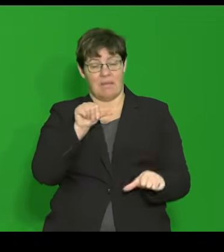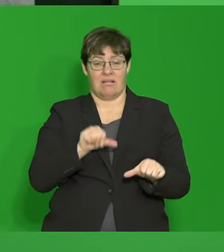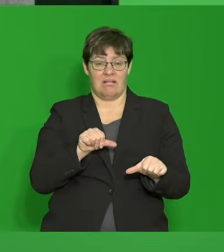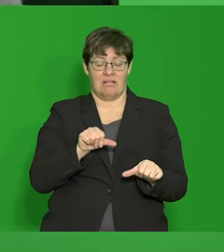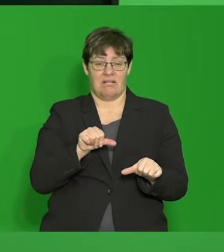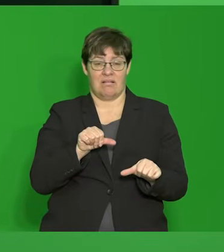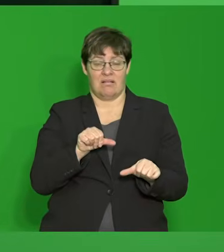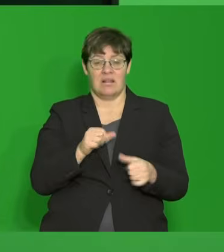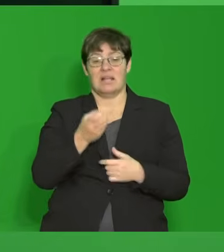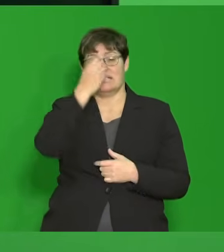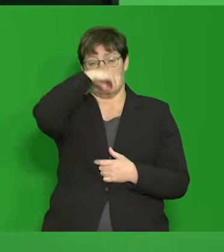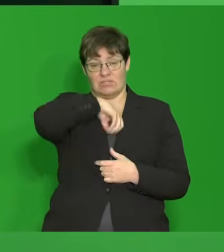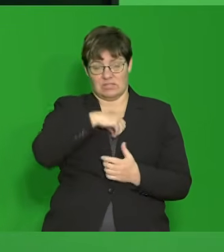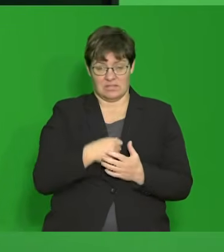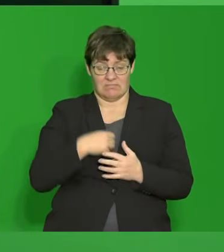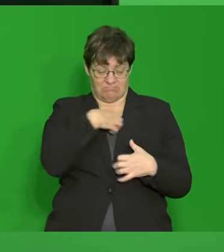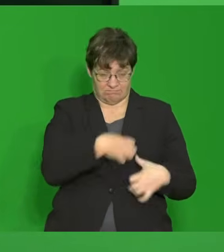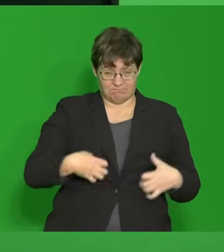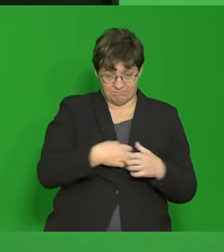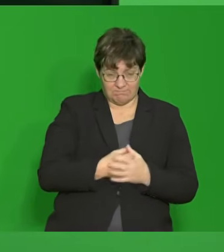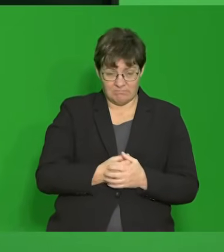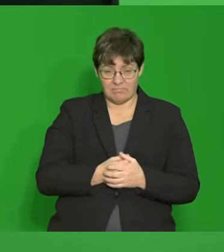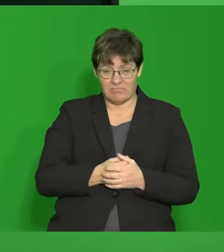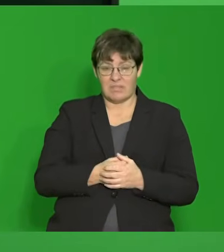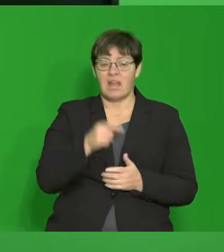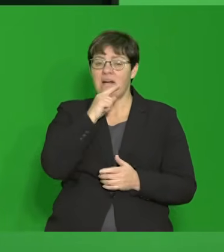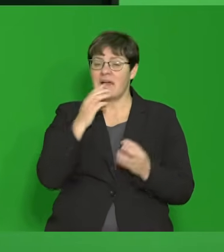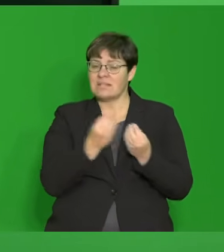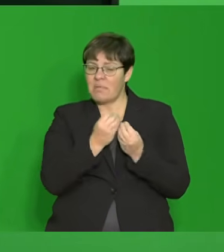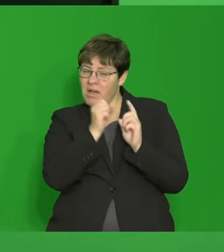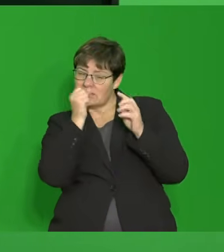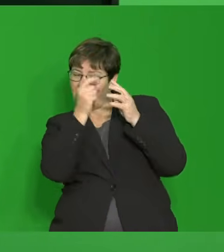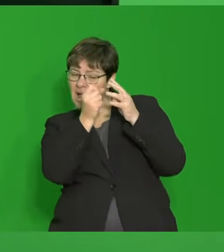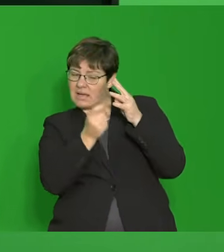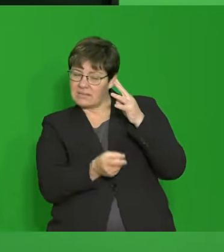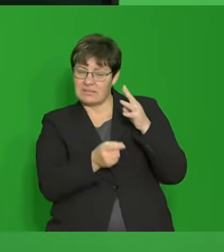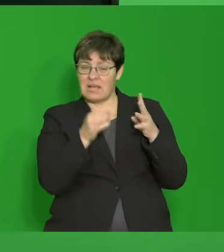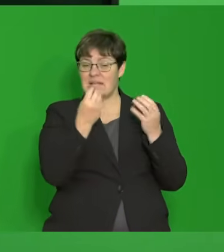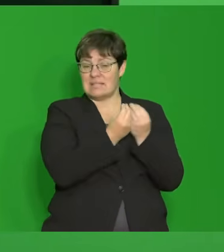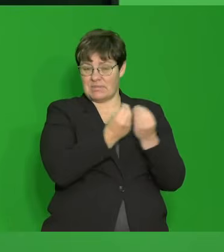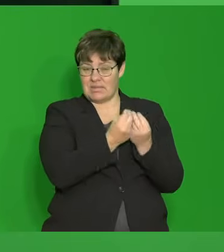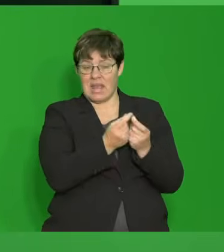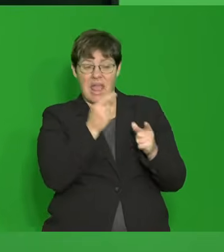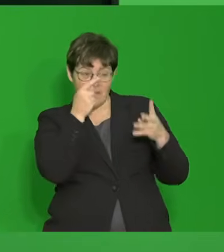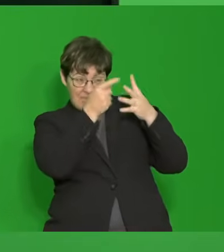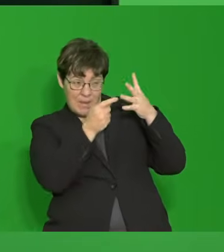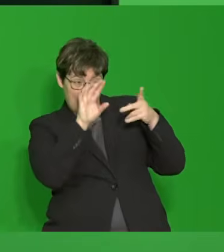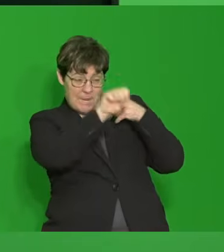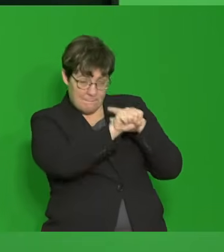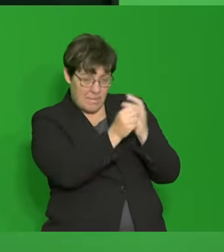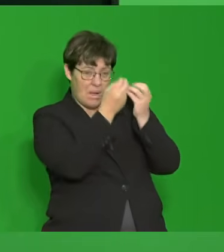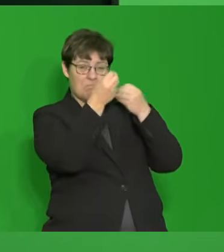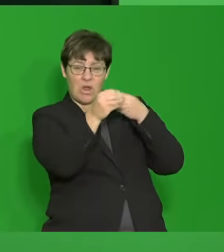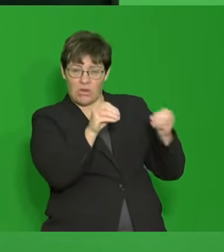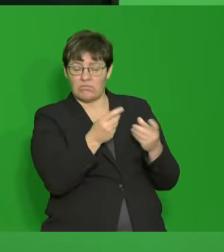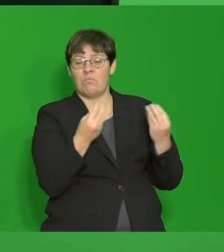digestion, where we look at the enzymes, we look at what are the substances that they target, and what happens when they break these down in terms of